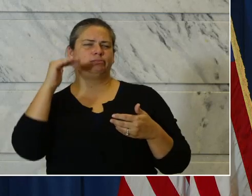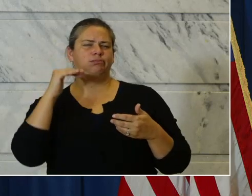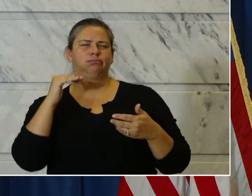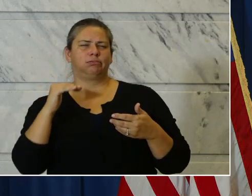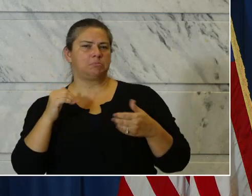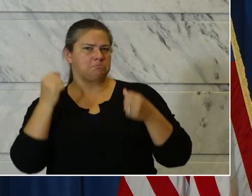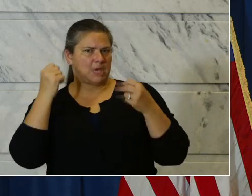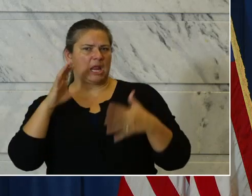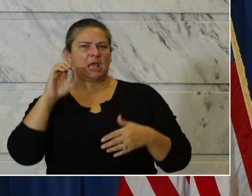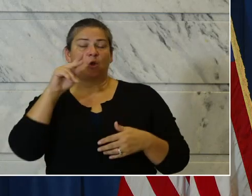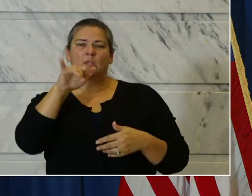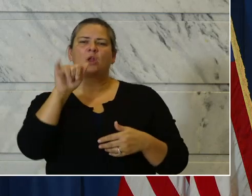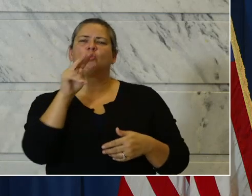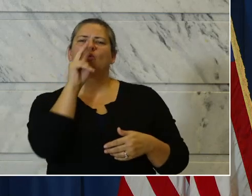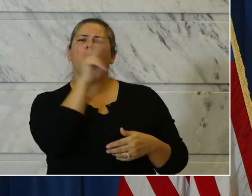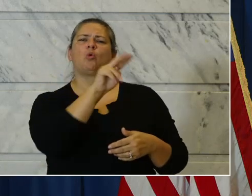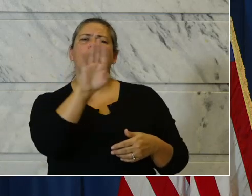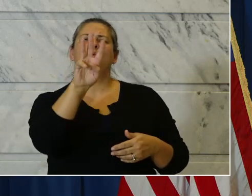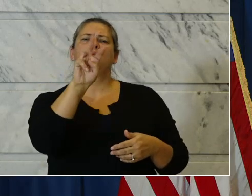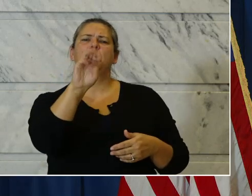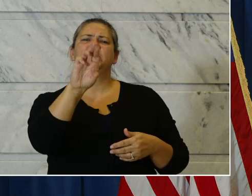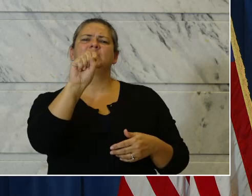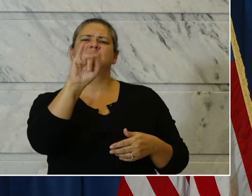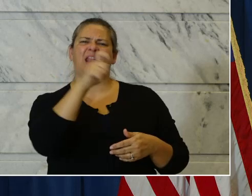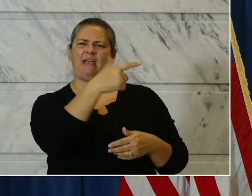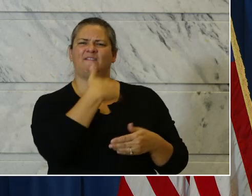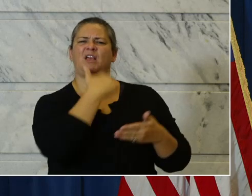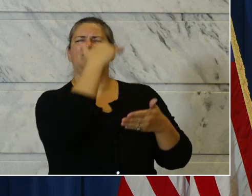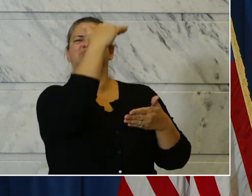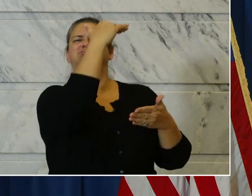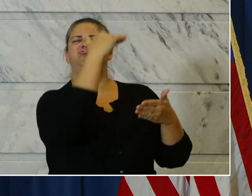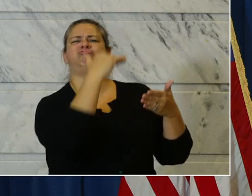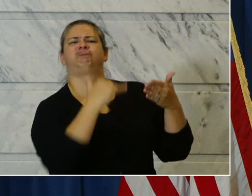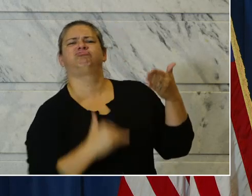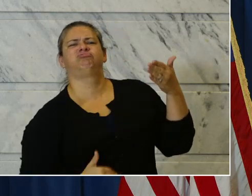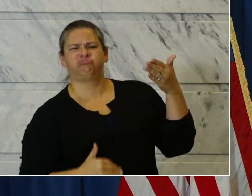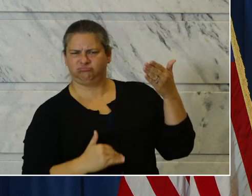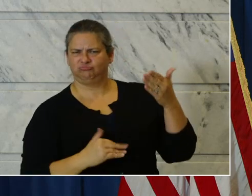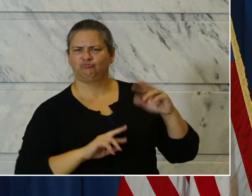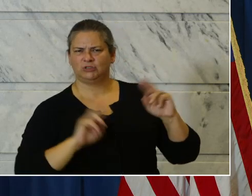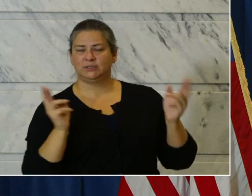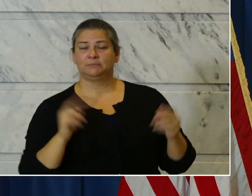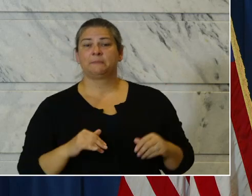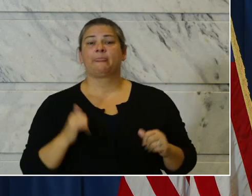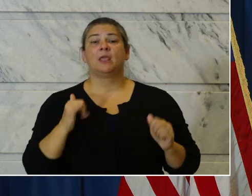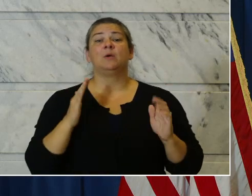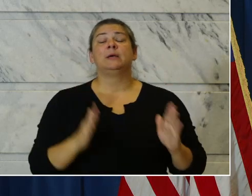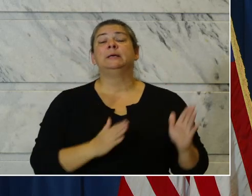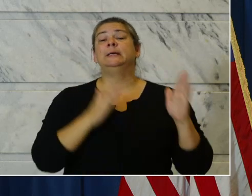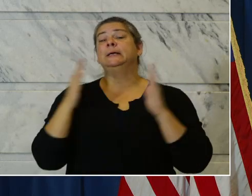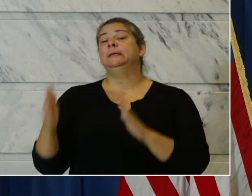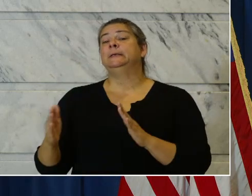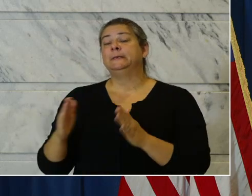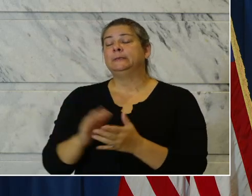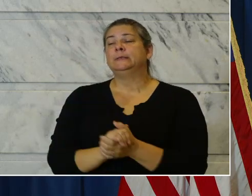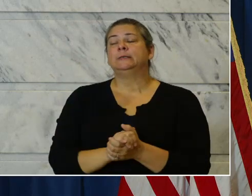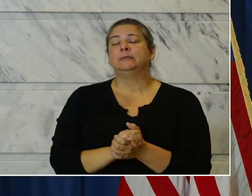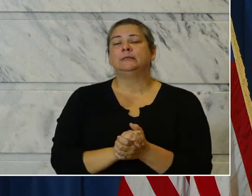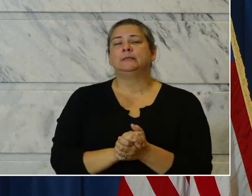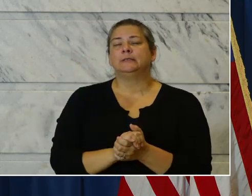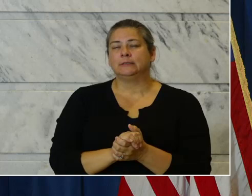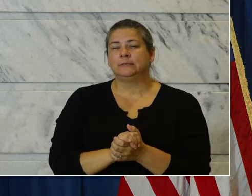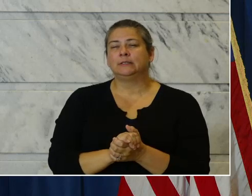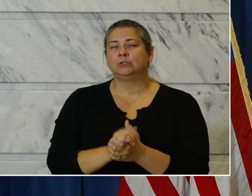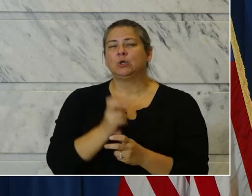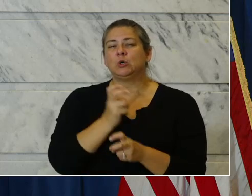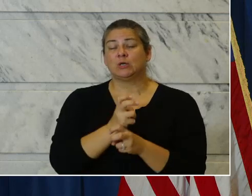all available on the website. Next one's hard. 910 cases